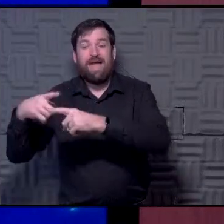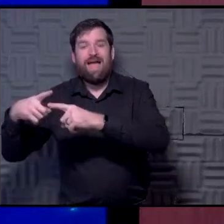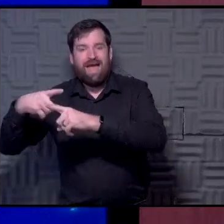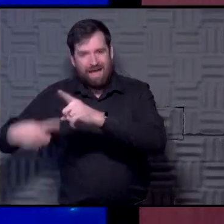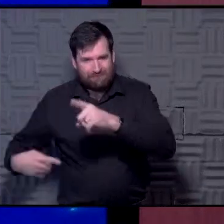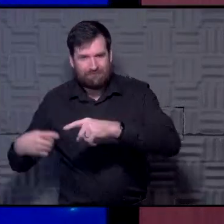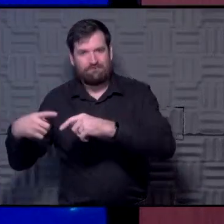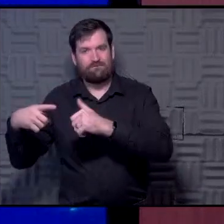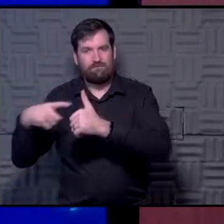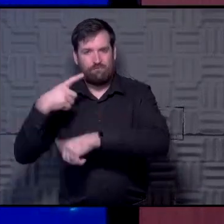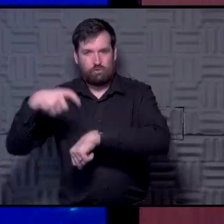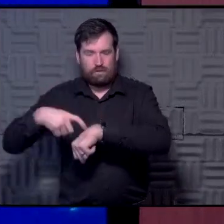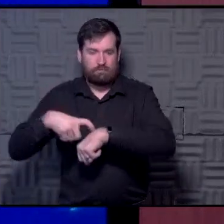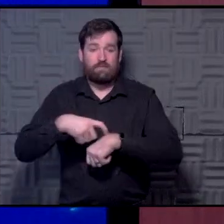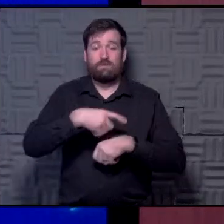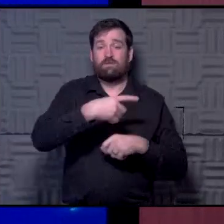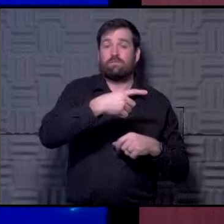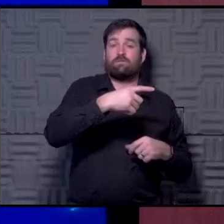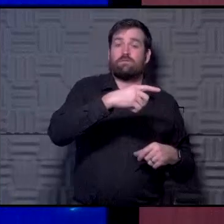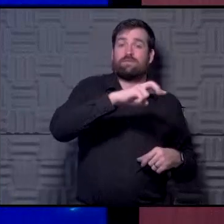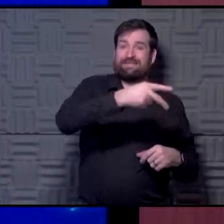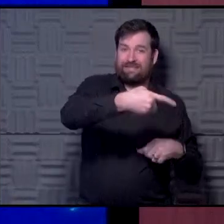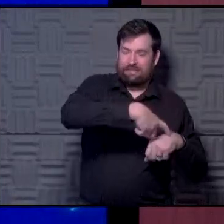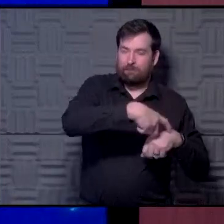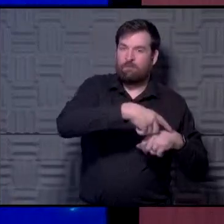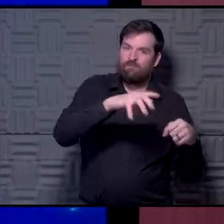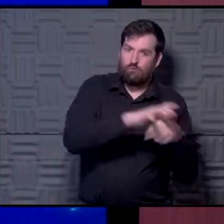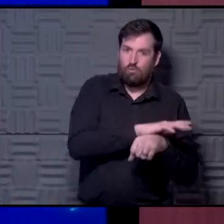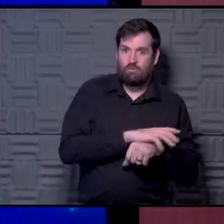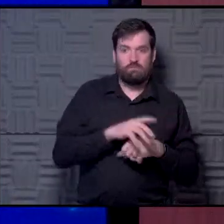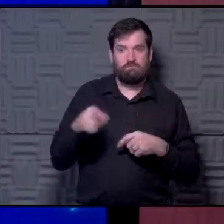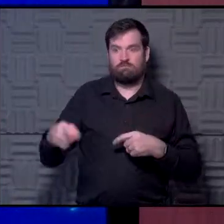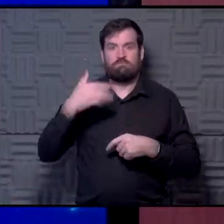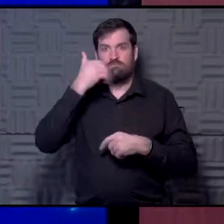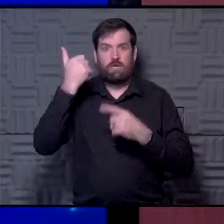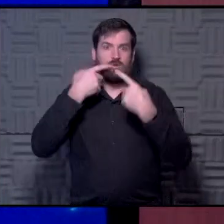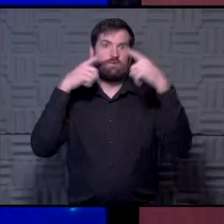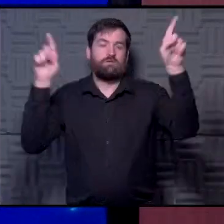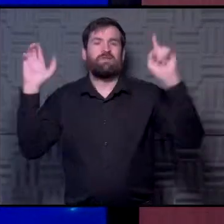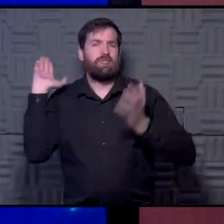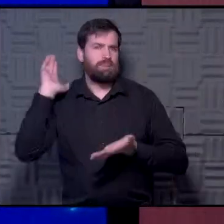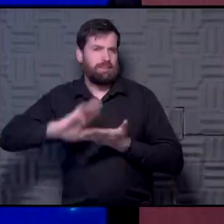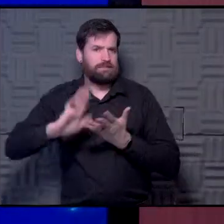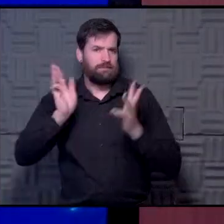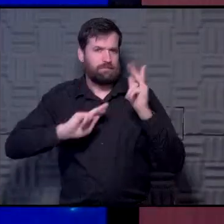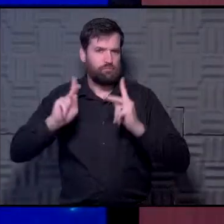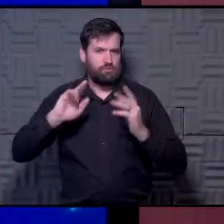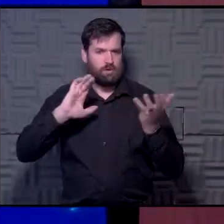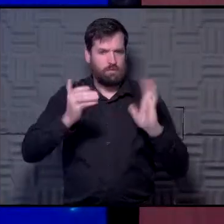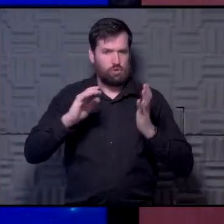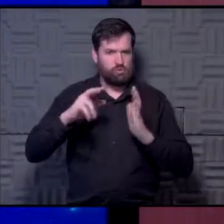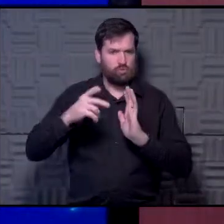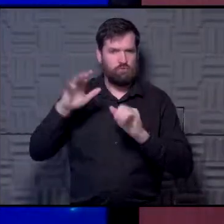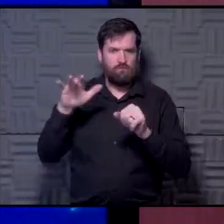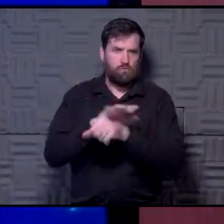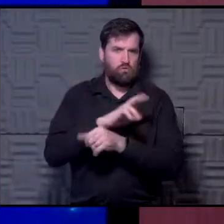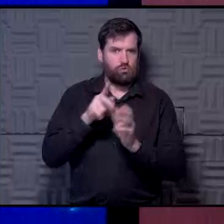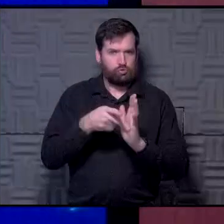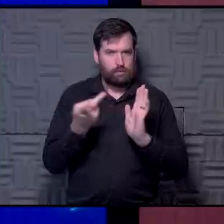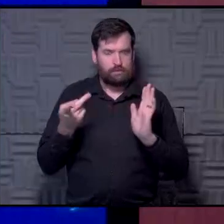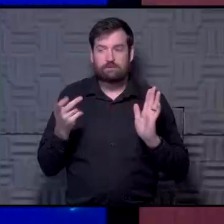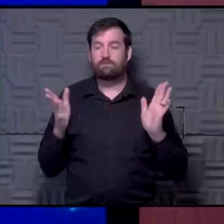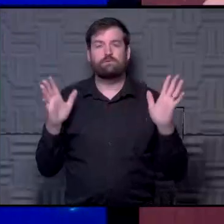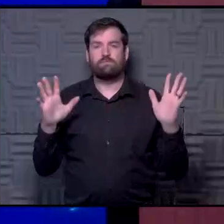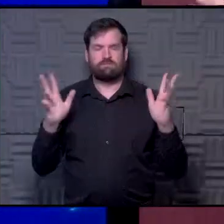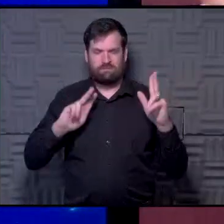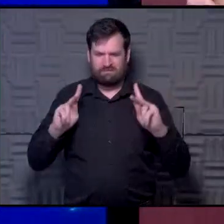those folks had a much better efficacy, Yeah. but it's a much smaller number than Yeah. the people who got the full dose twice. Now, people are left